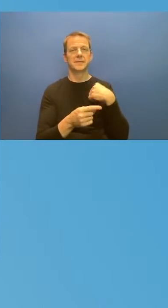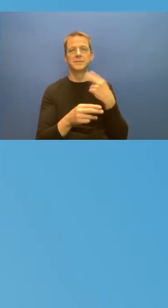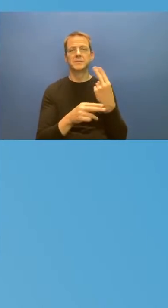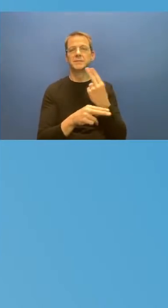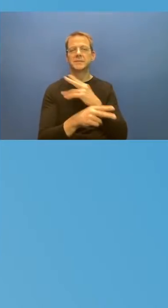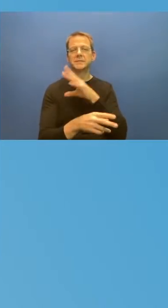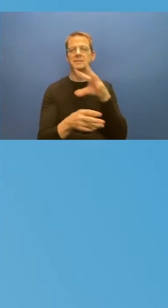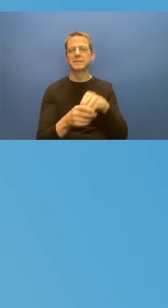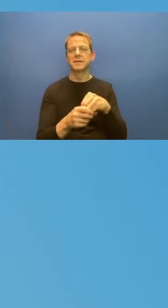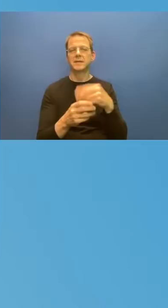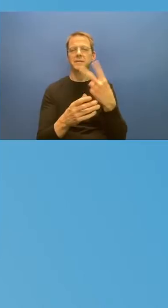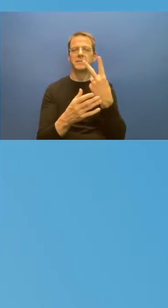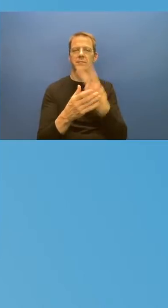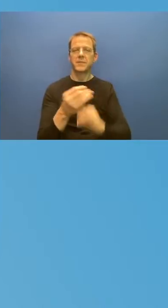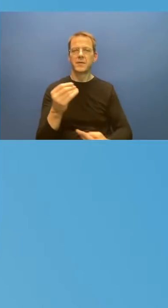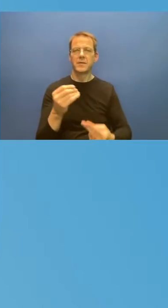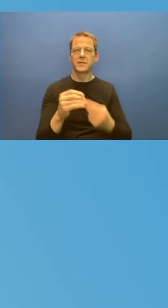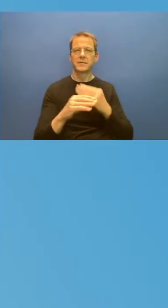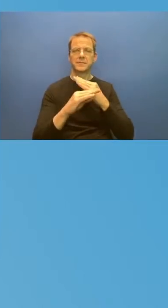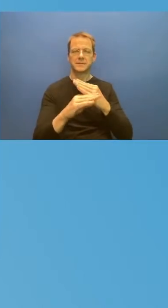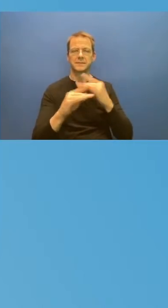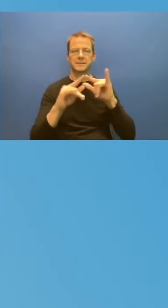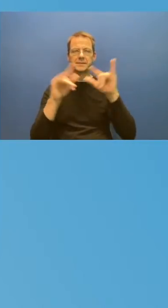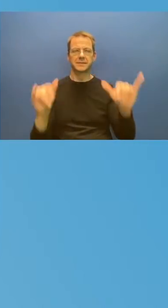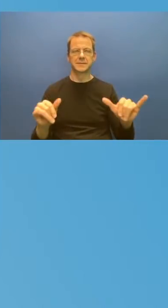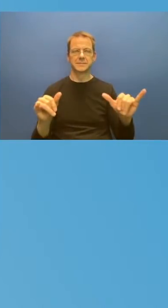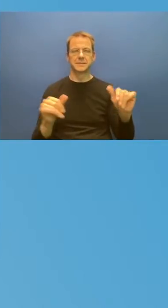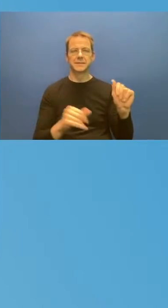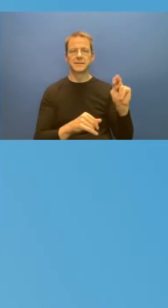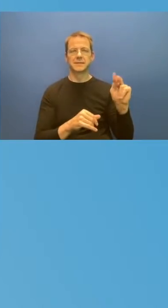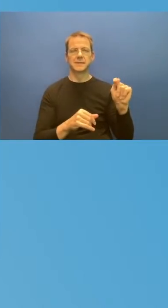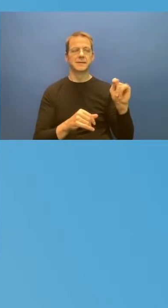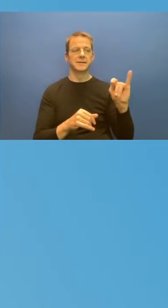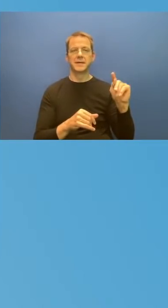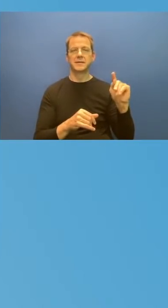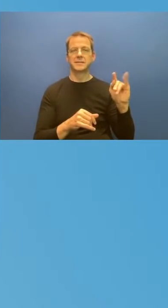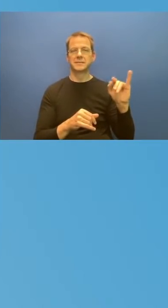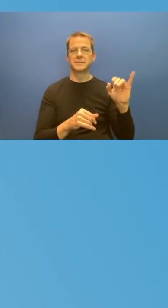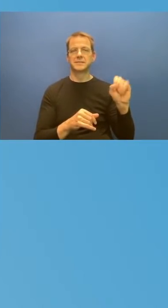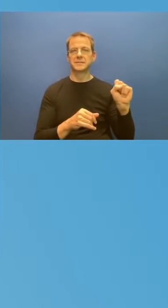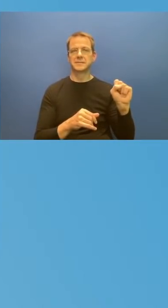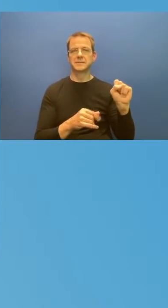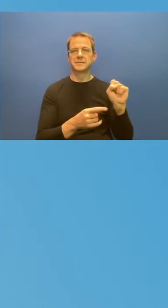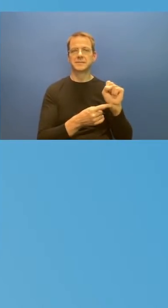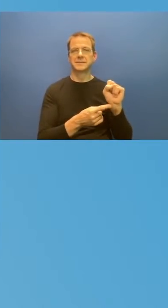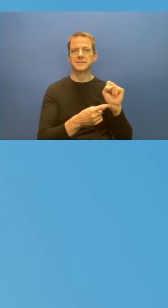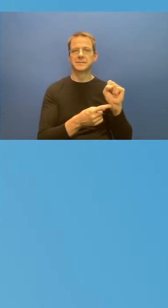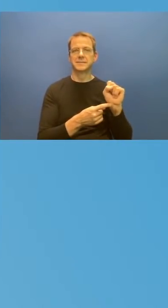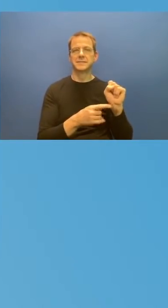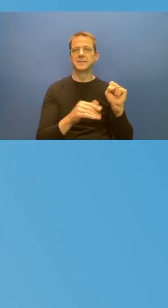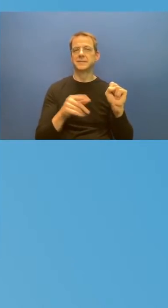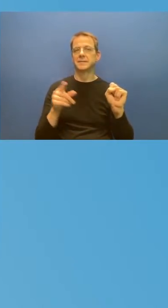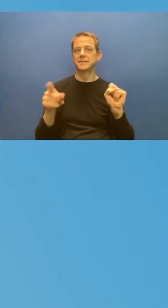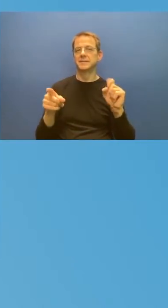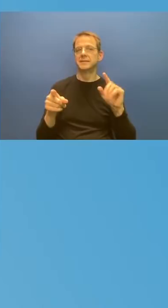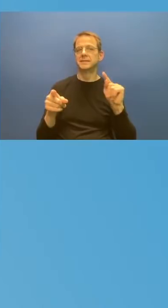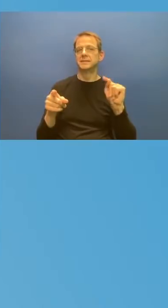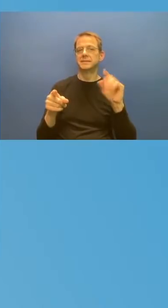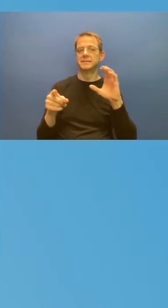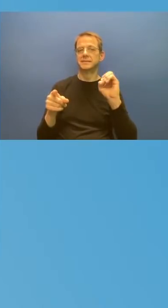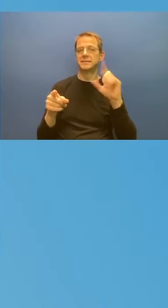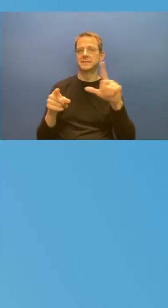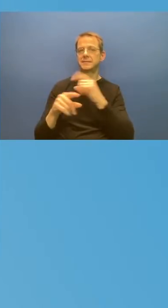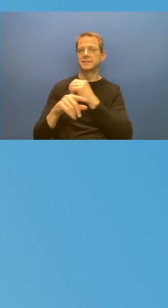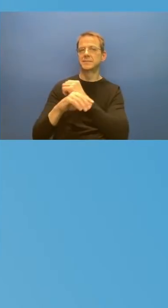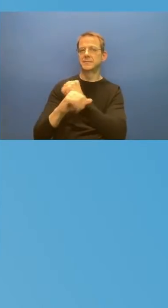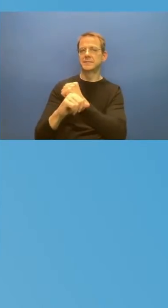system, but also our T-cell immunity. And our T-cell immunity is really, really important because it